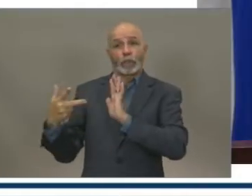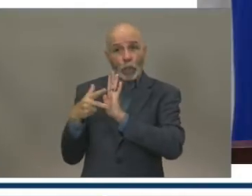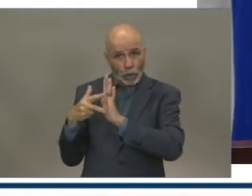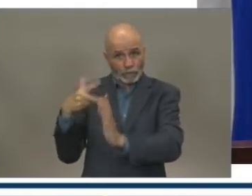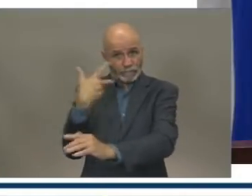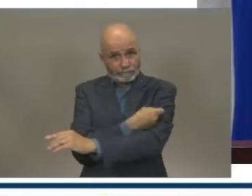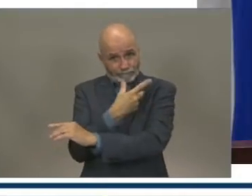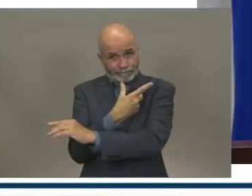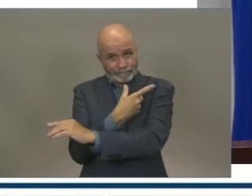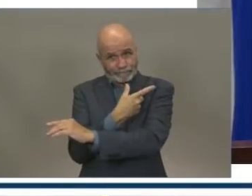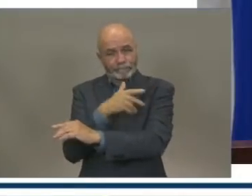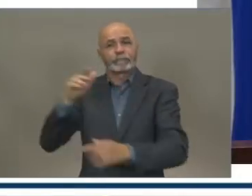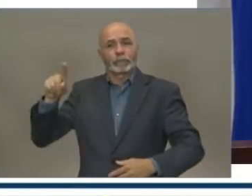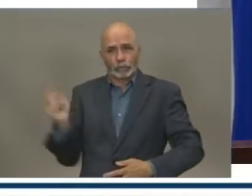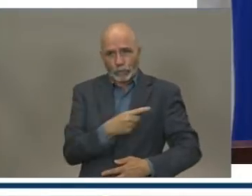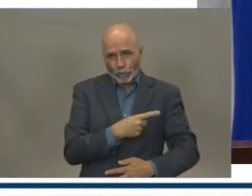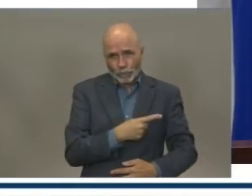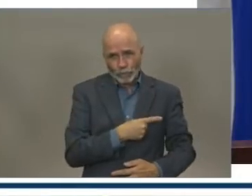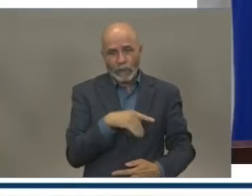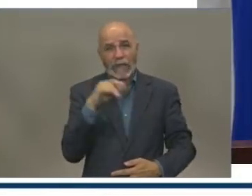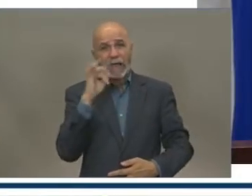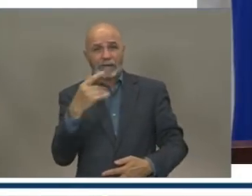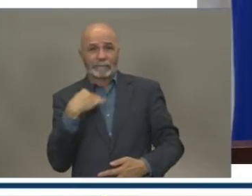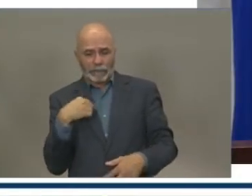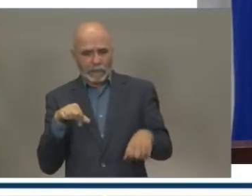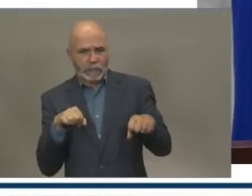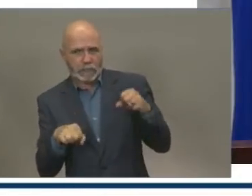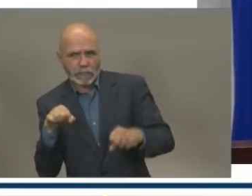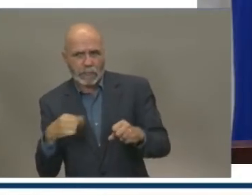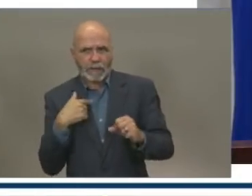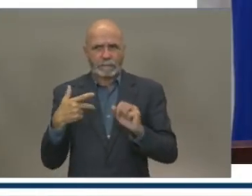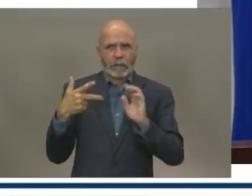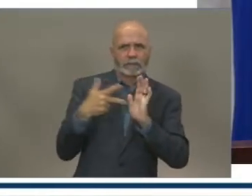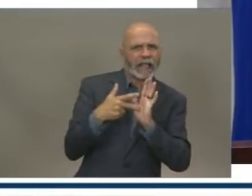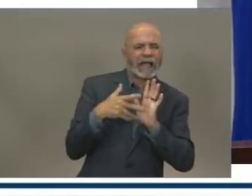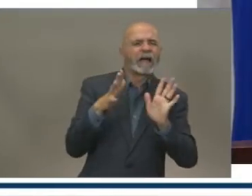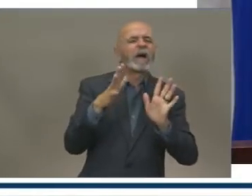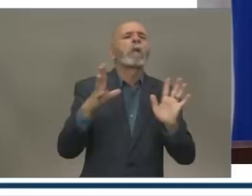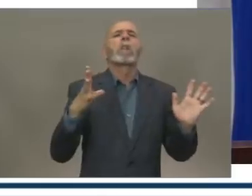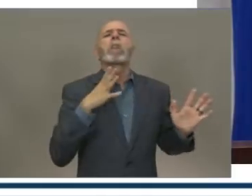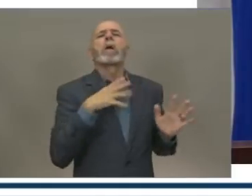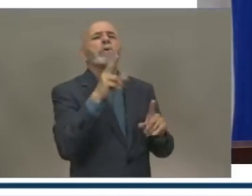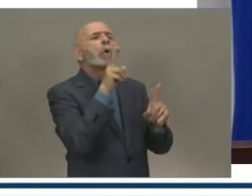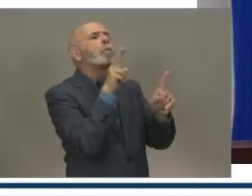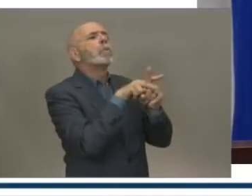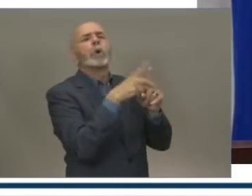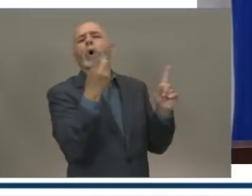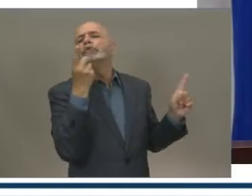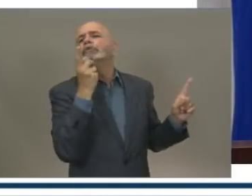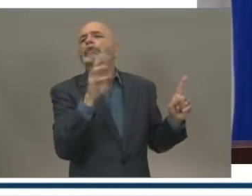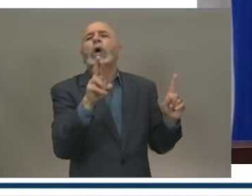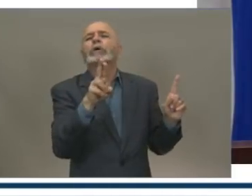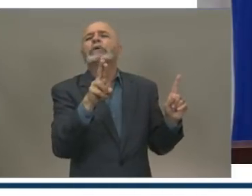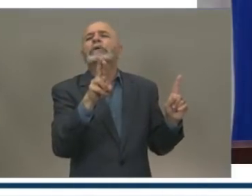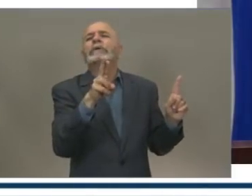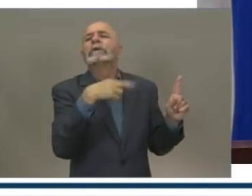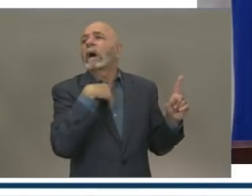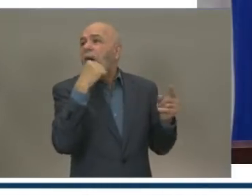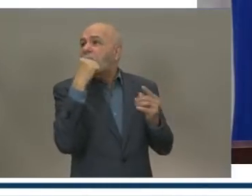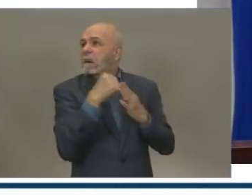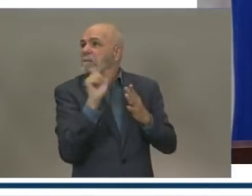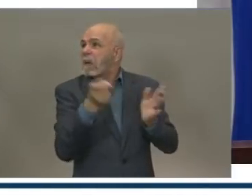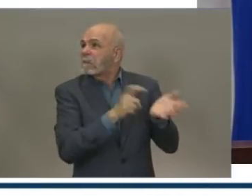is if you're thinking you need to go get the appointment with your doctor or nurse practitioner just to get a letter, you do not need to do that. Look on our